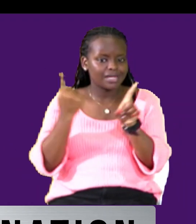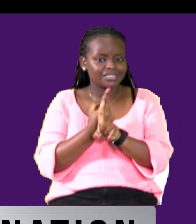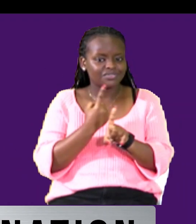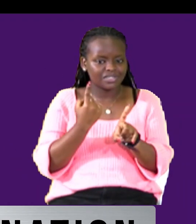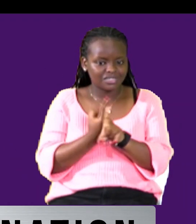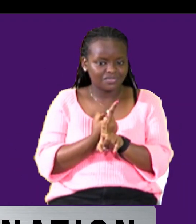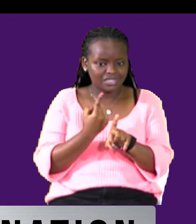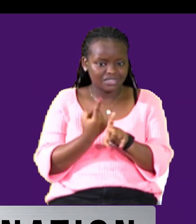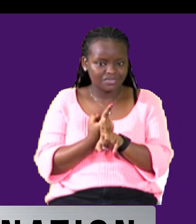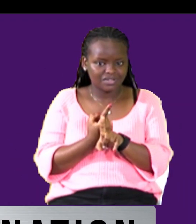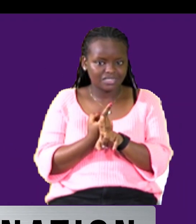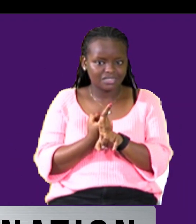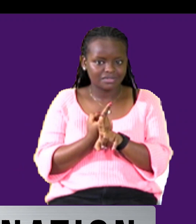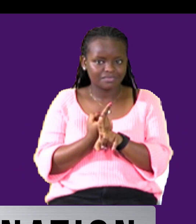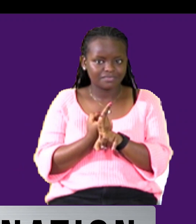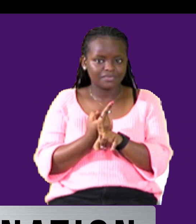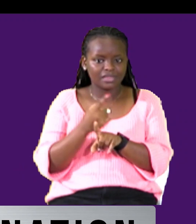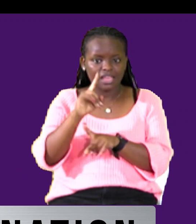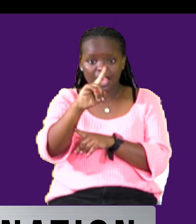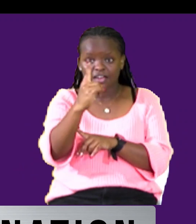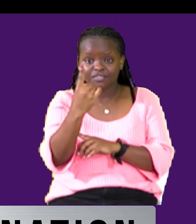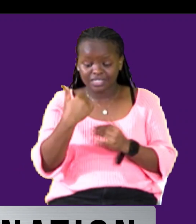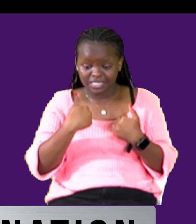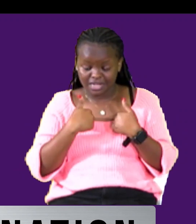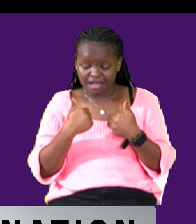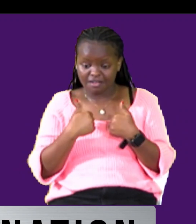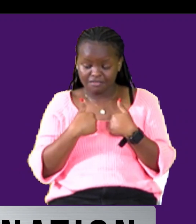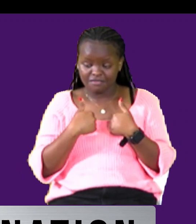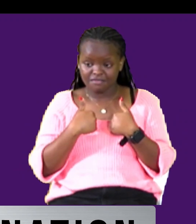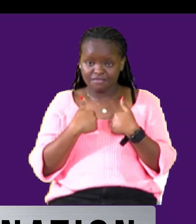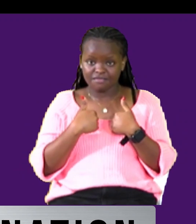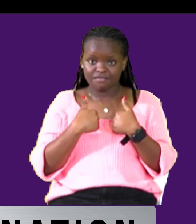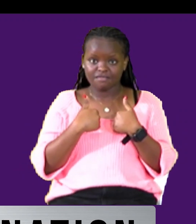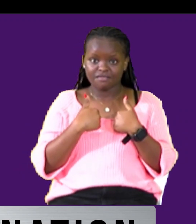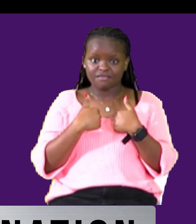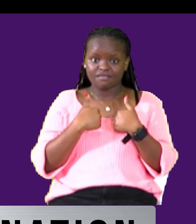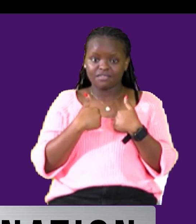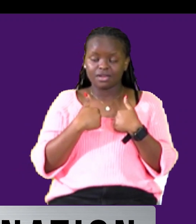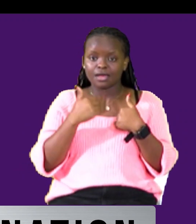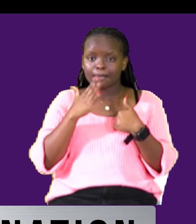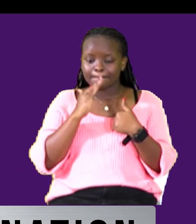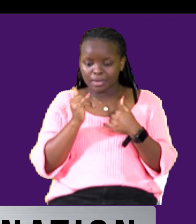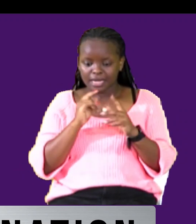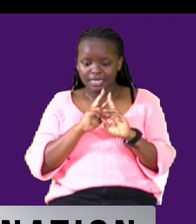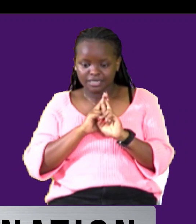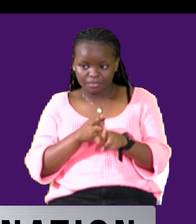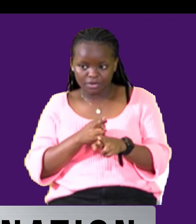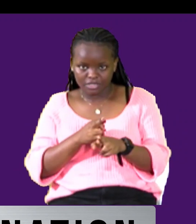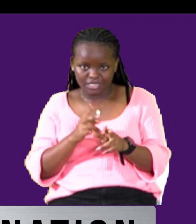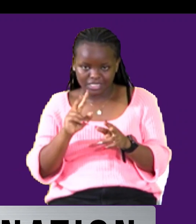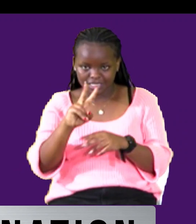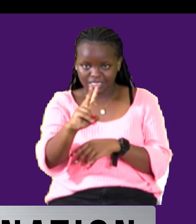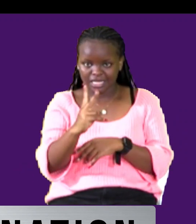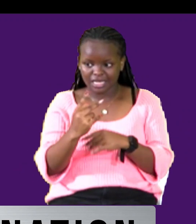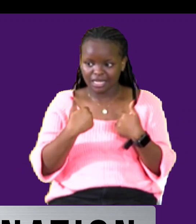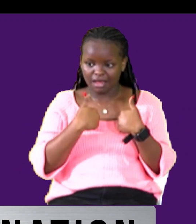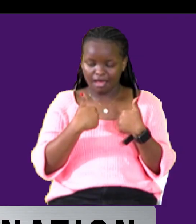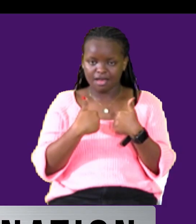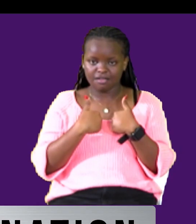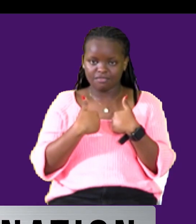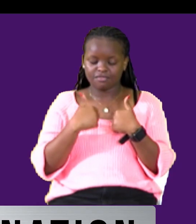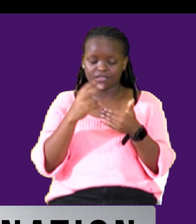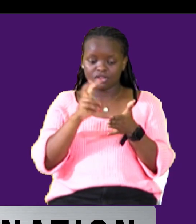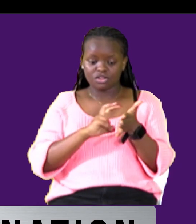the point. Because so first they had the narrative, yes, by way of report. And then secondly, they were to look at